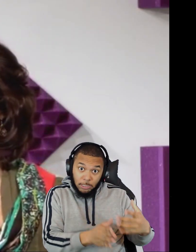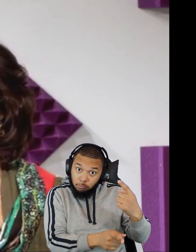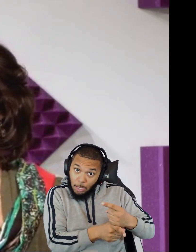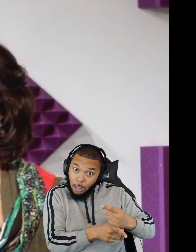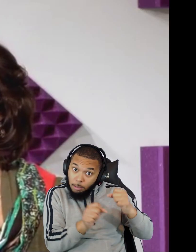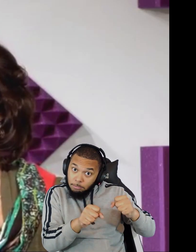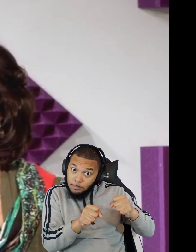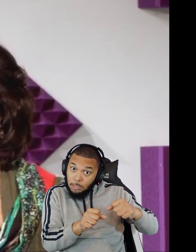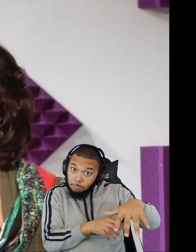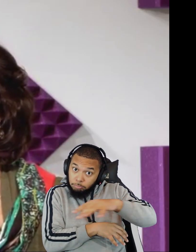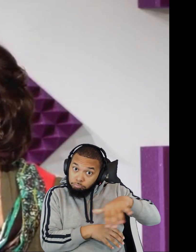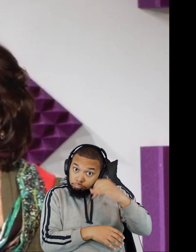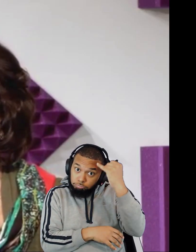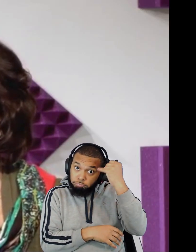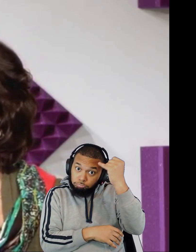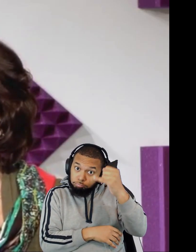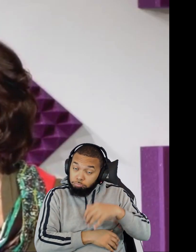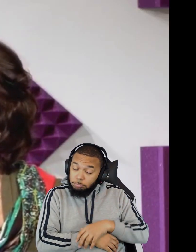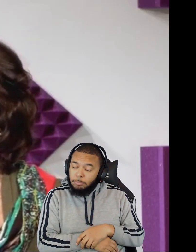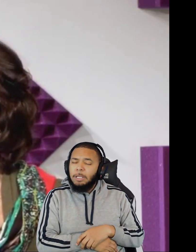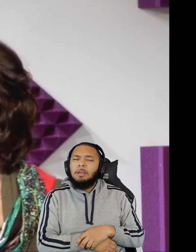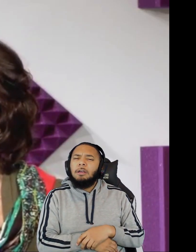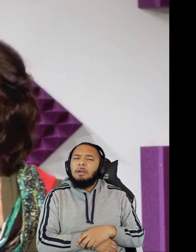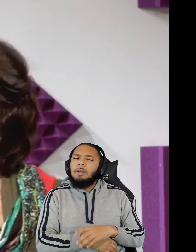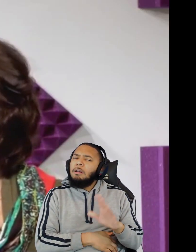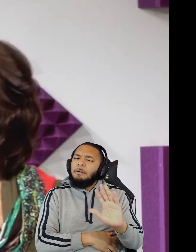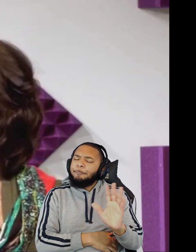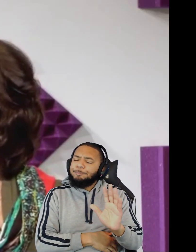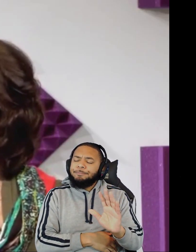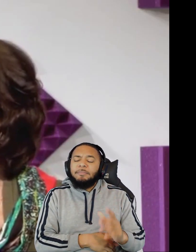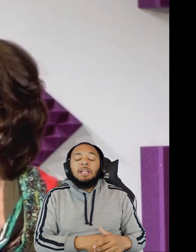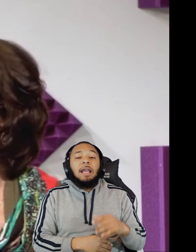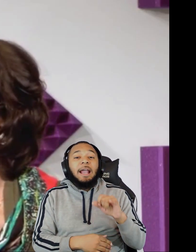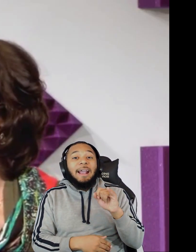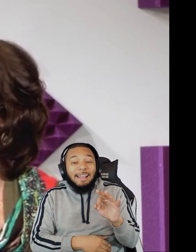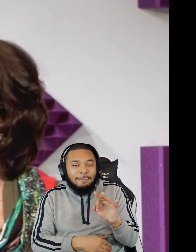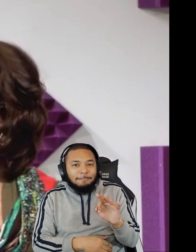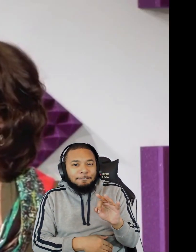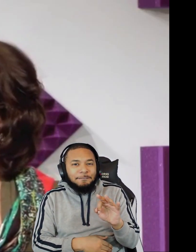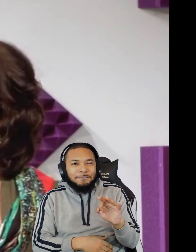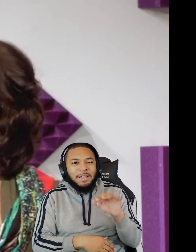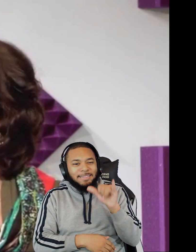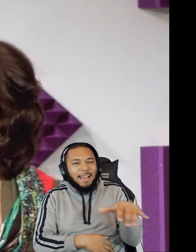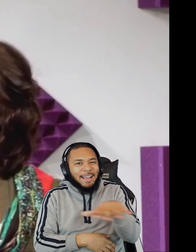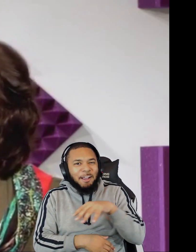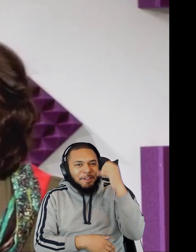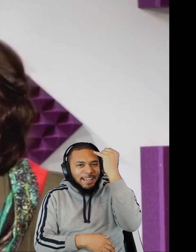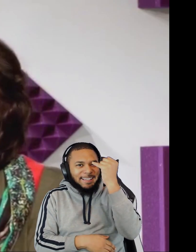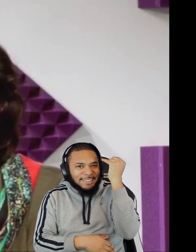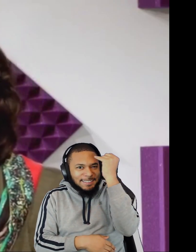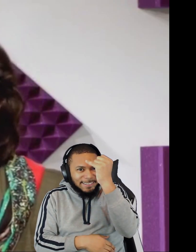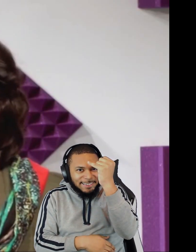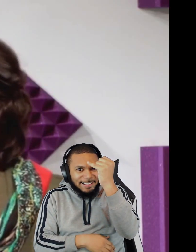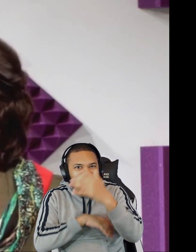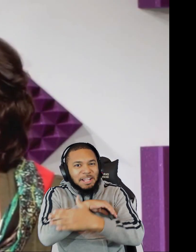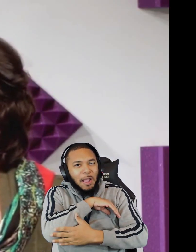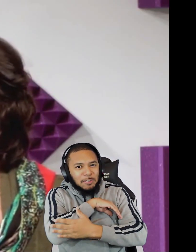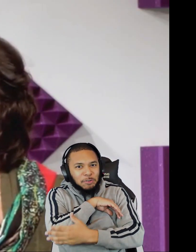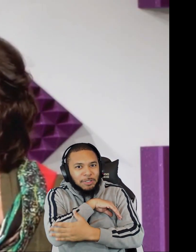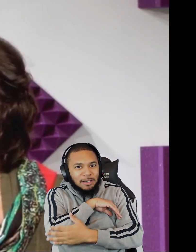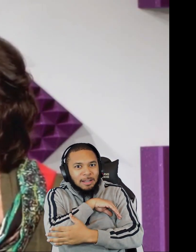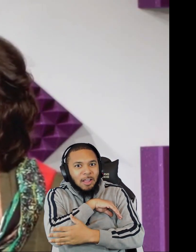right? But think about that. If it was in Italy, would the author mention that we have an Italian selling